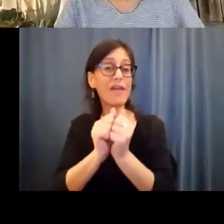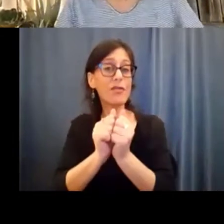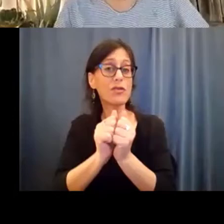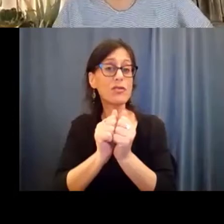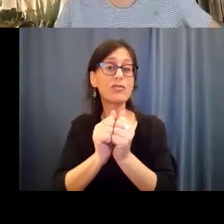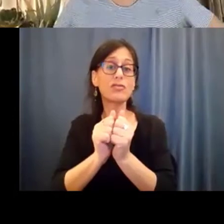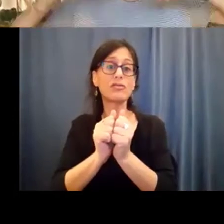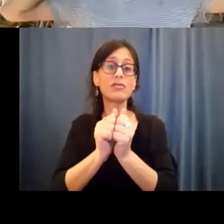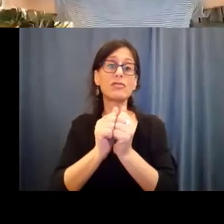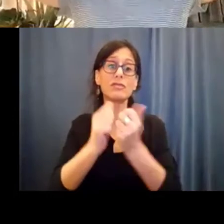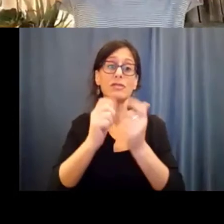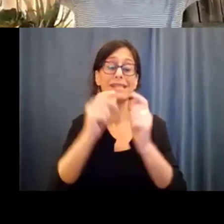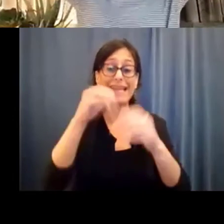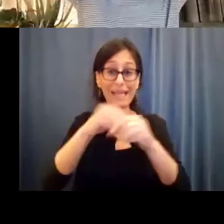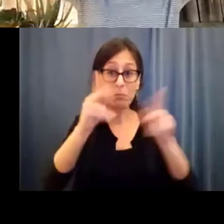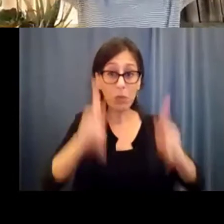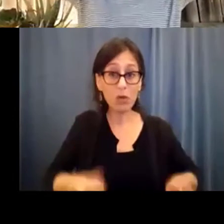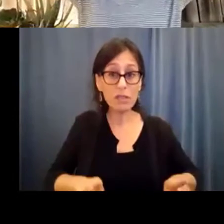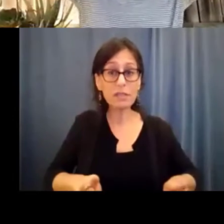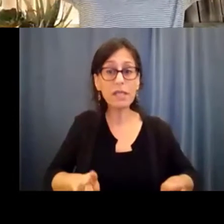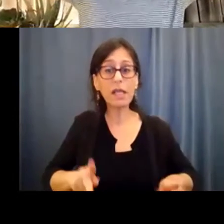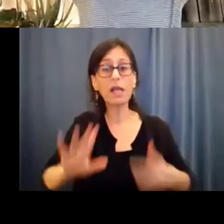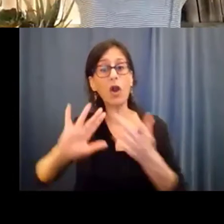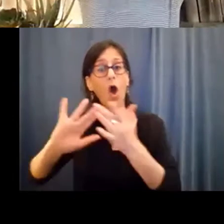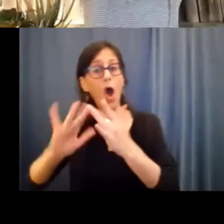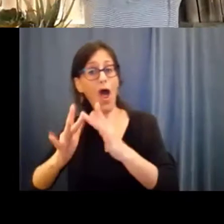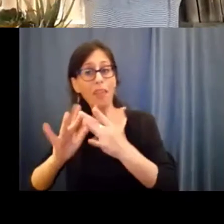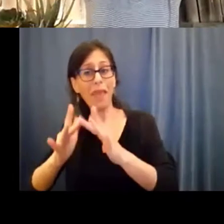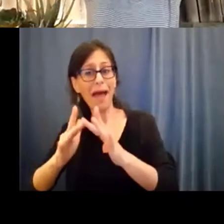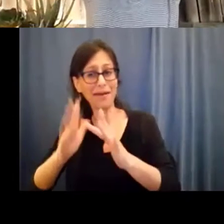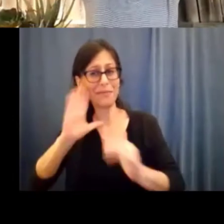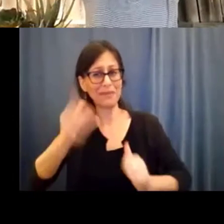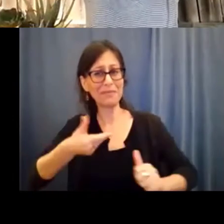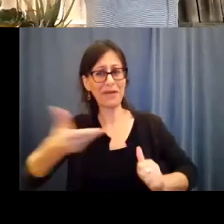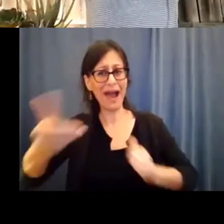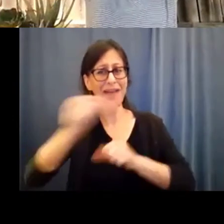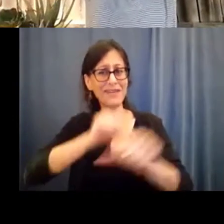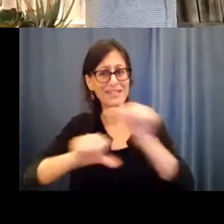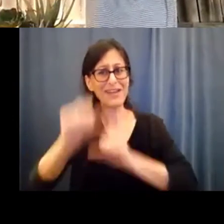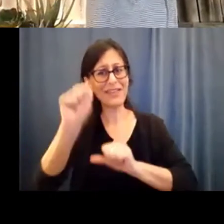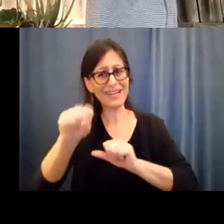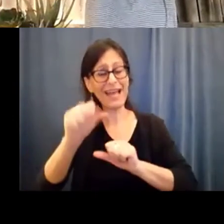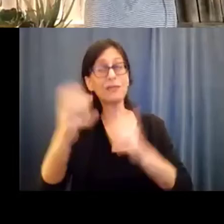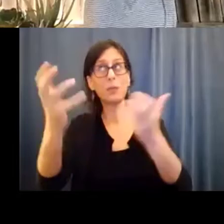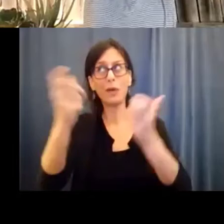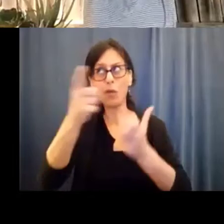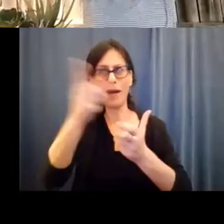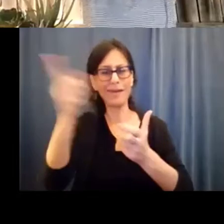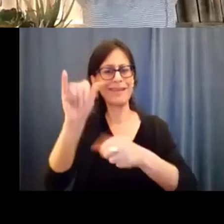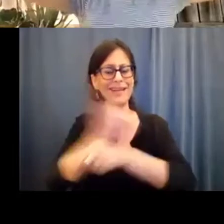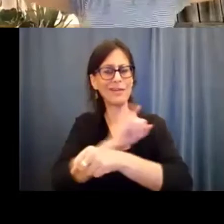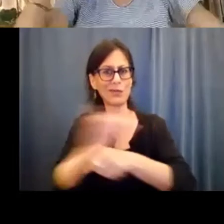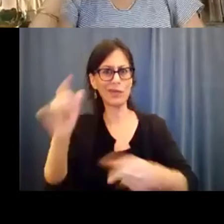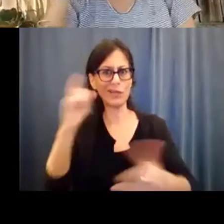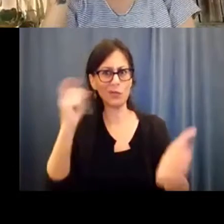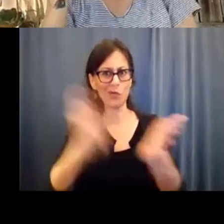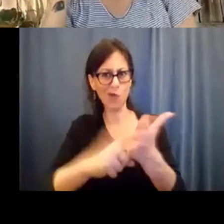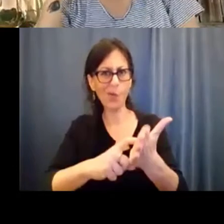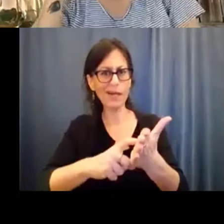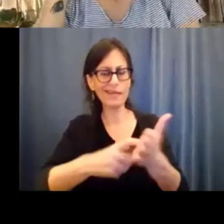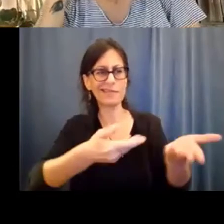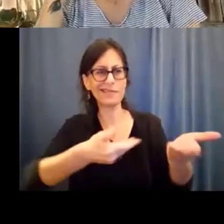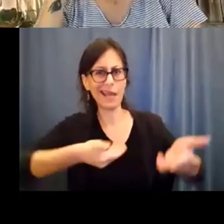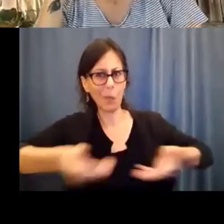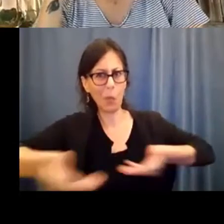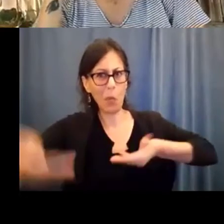whether that's in person or virtually. And we are going to hire each other. Yes, we want the industry to take notice and to